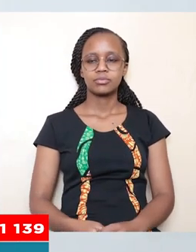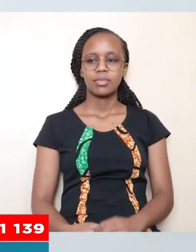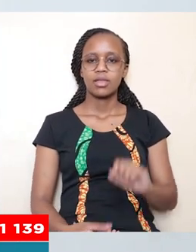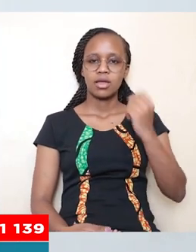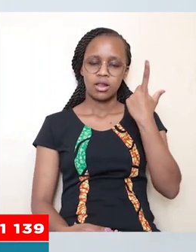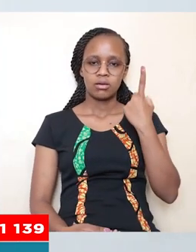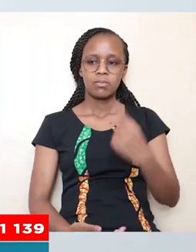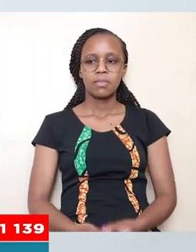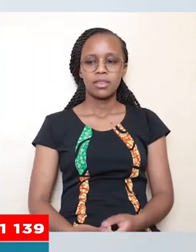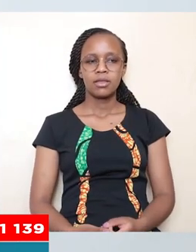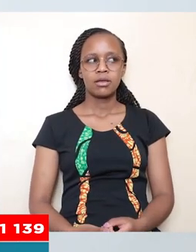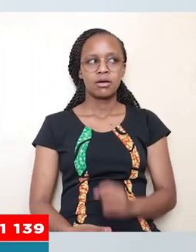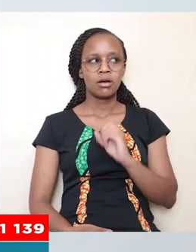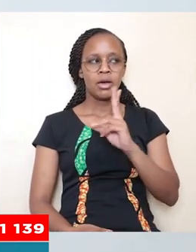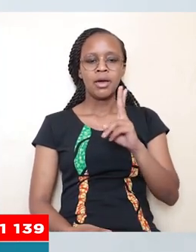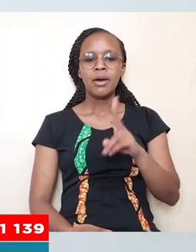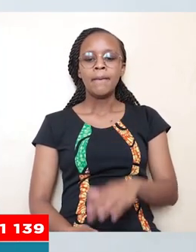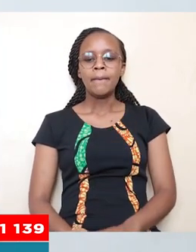Mnashikanisha? Oh.